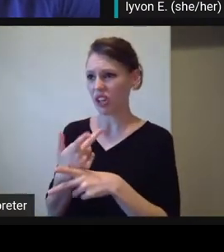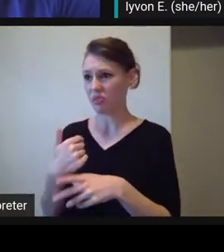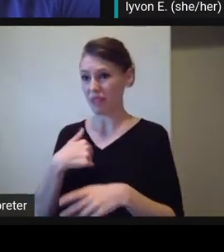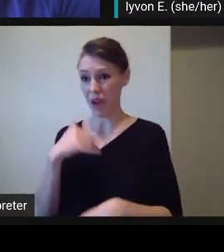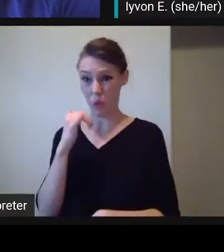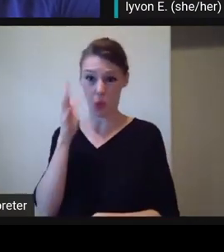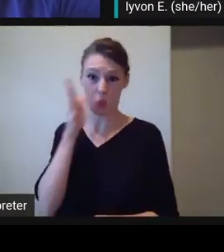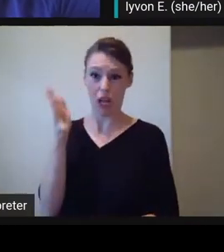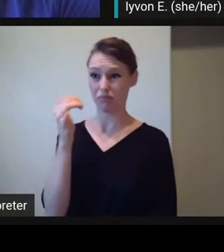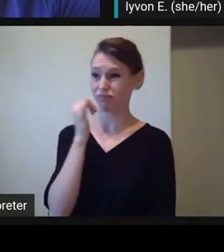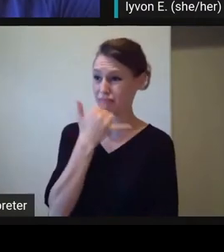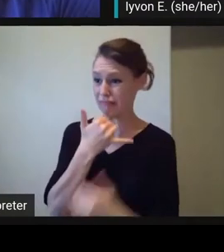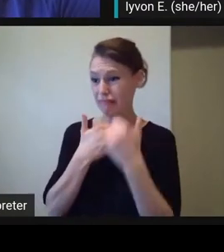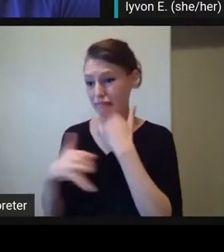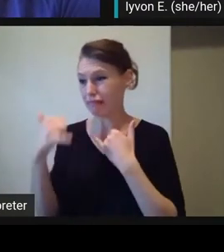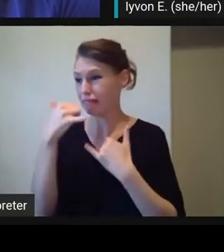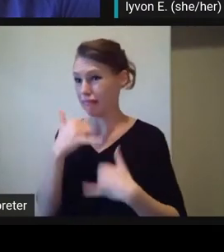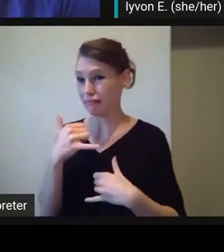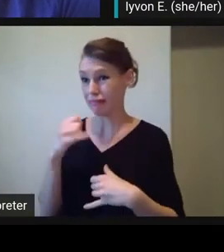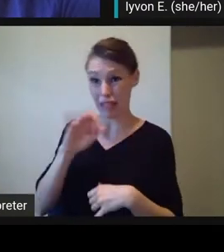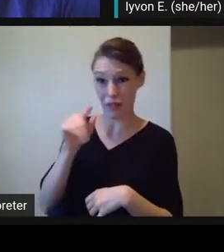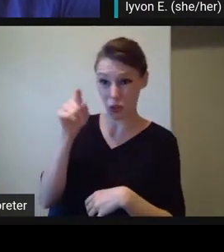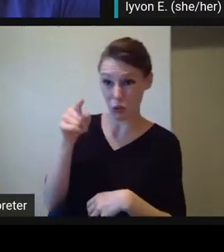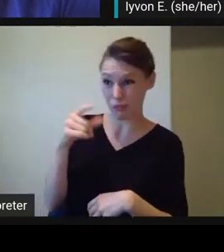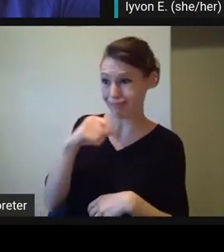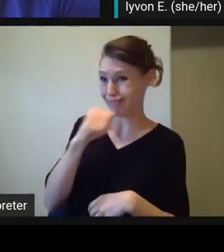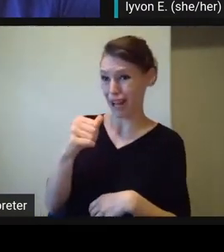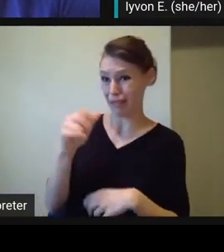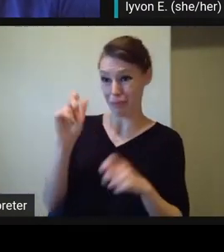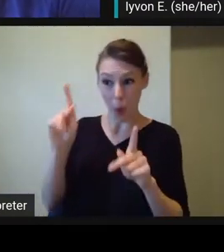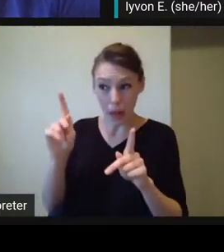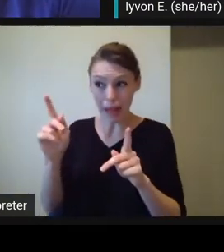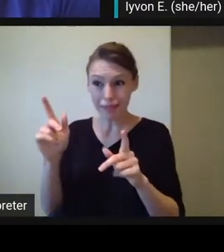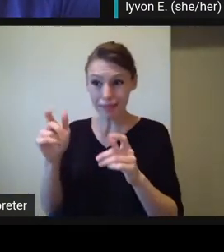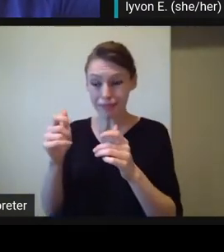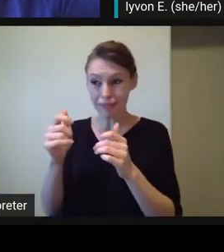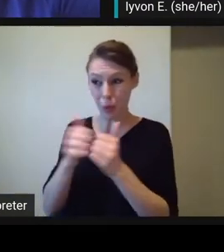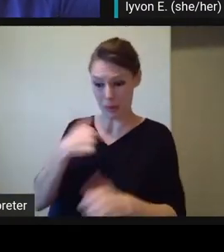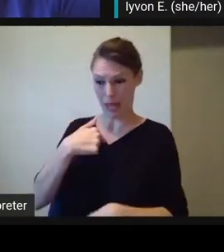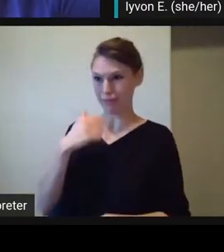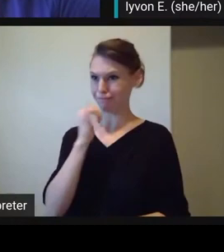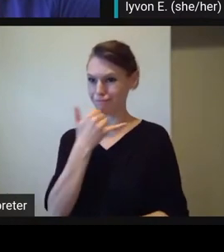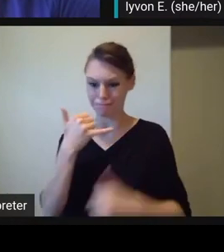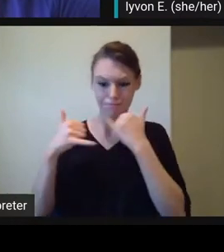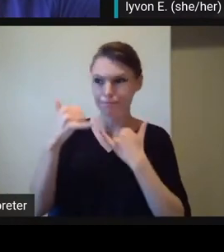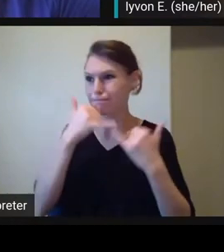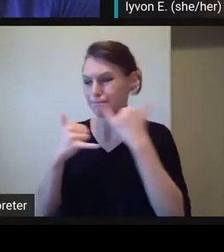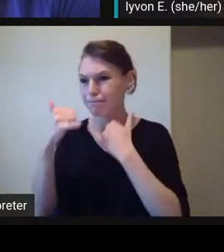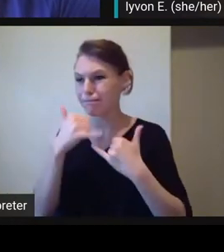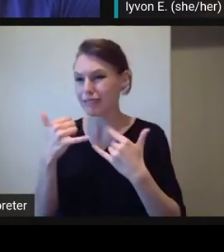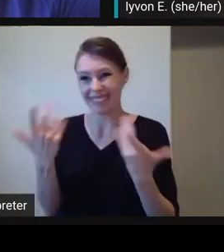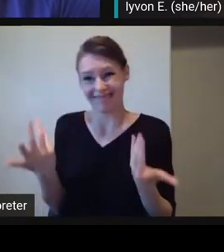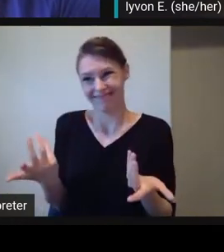and you're gonna be okay with that. And if you're not, then this is not the job for me to take. So yeah, I think those are the